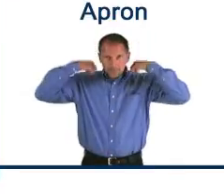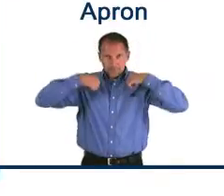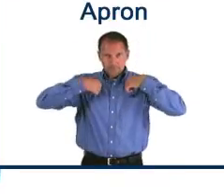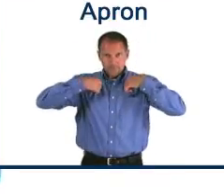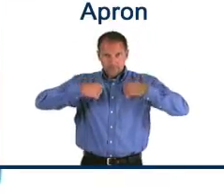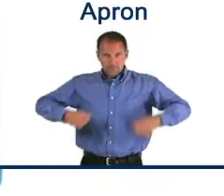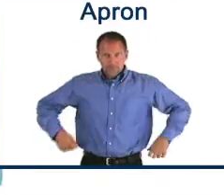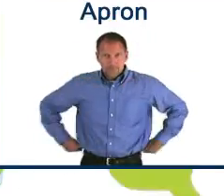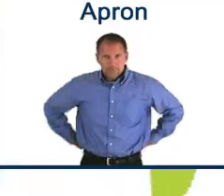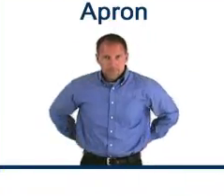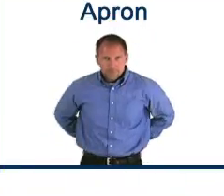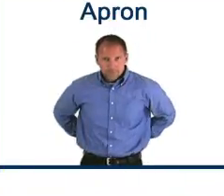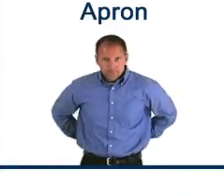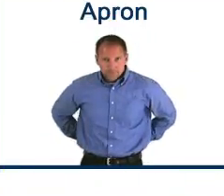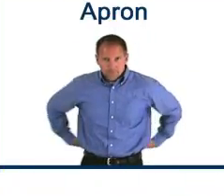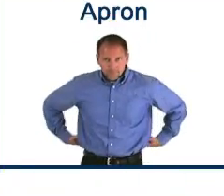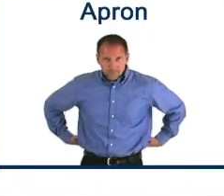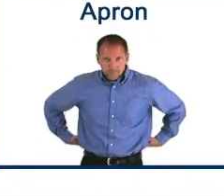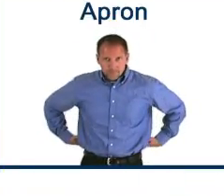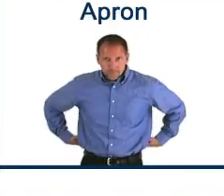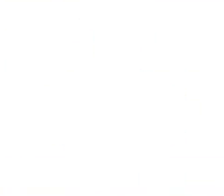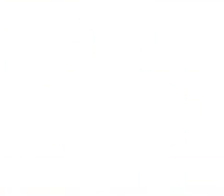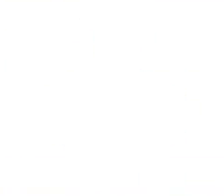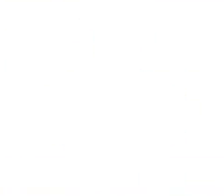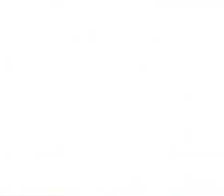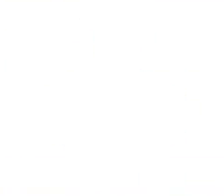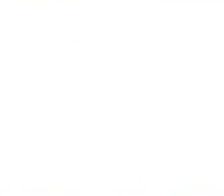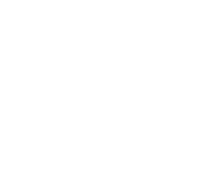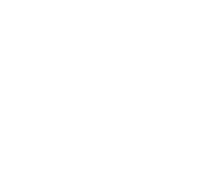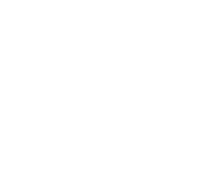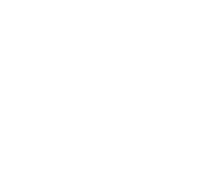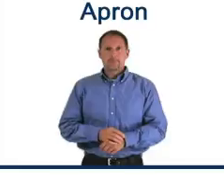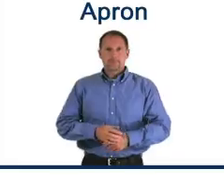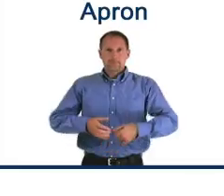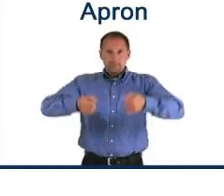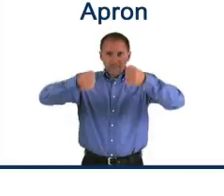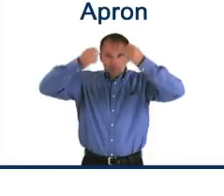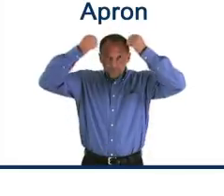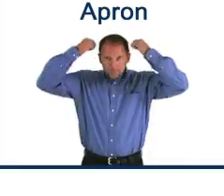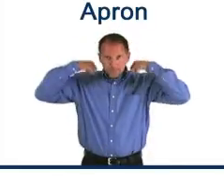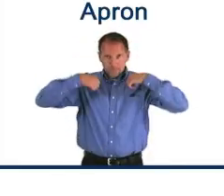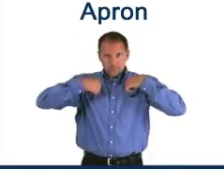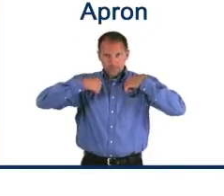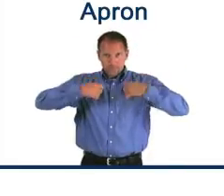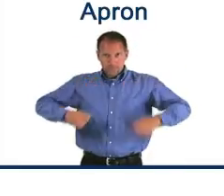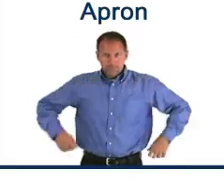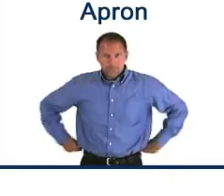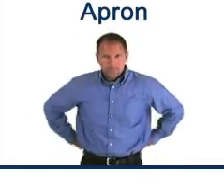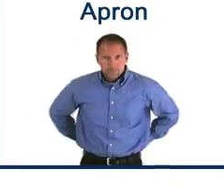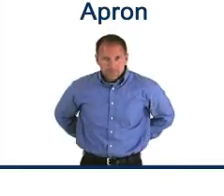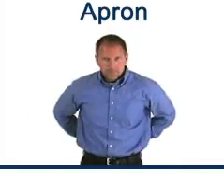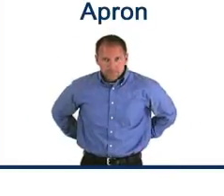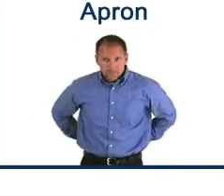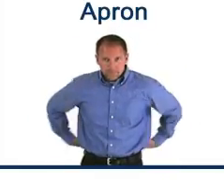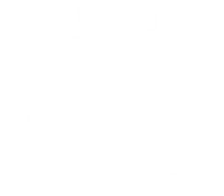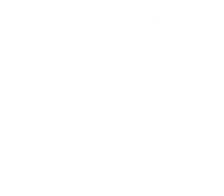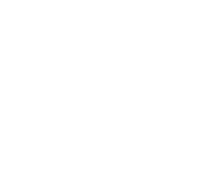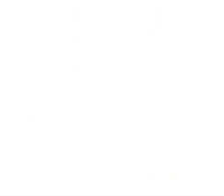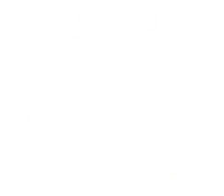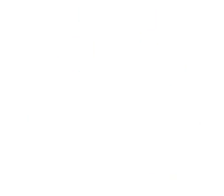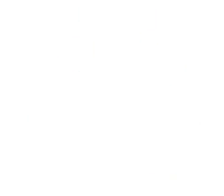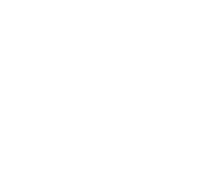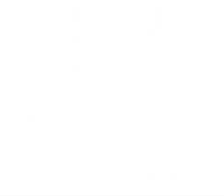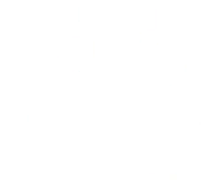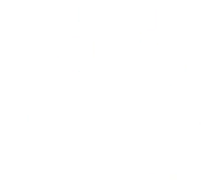apron. Oops, I think I hear my mom calling me. It's time to put my apron on. Bye.